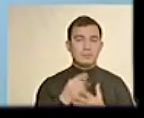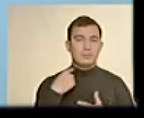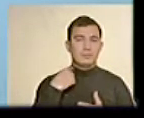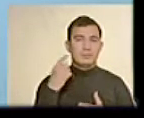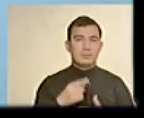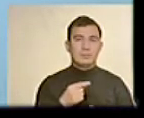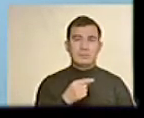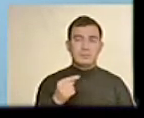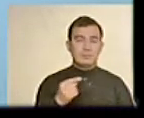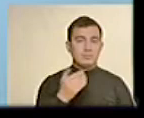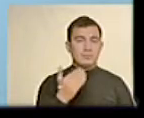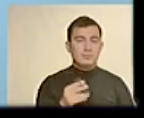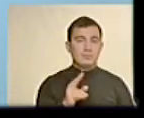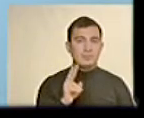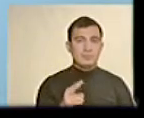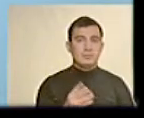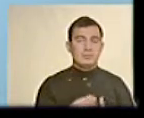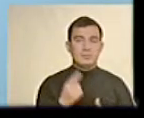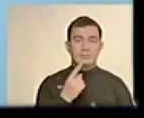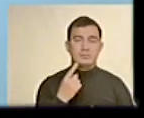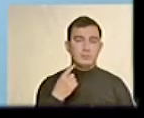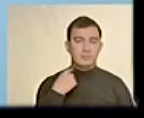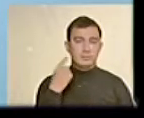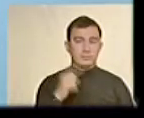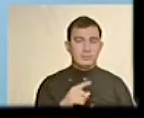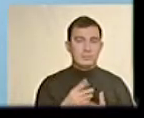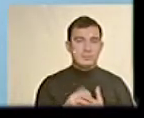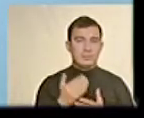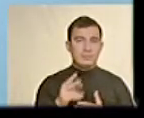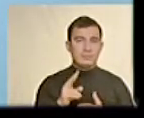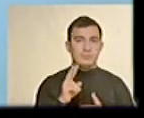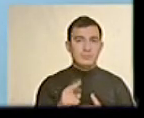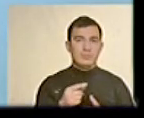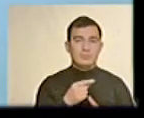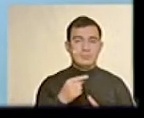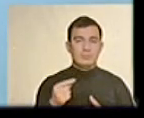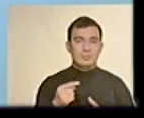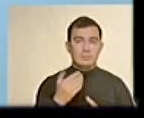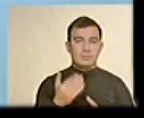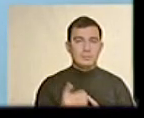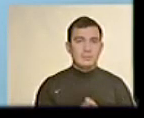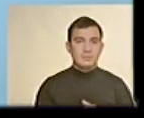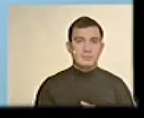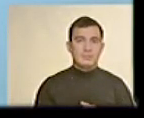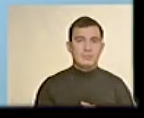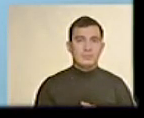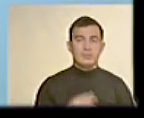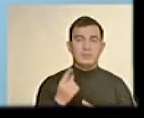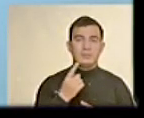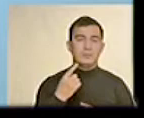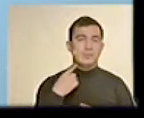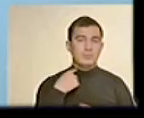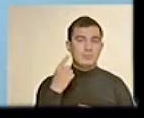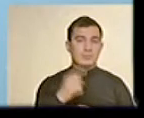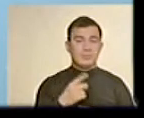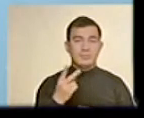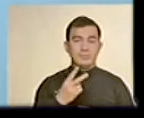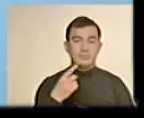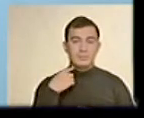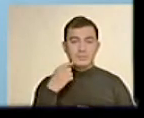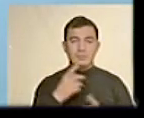ayirmasining kvadrati 1-chi son kvadrati ayiruv 1-chi son bilan 2-chi